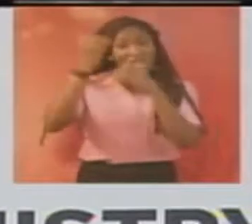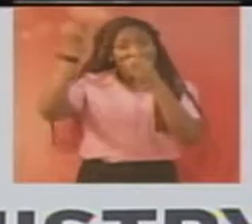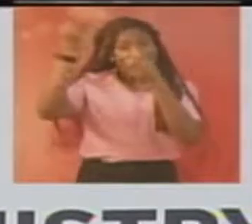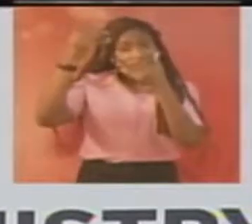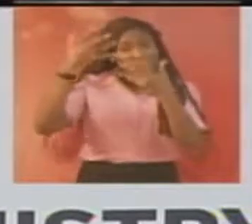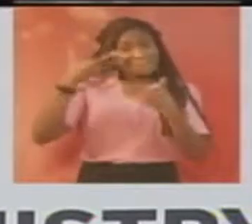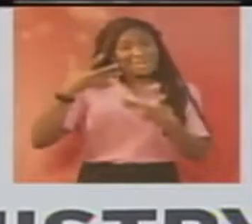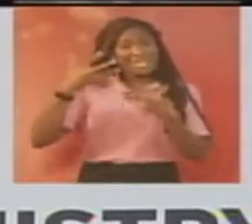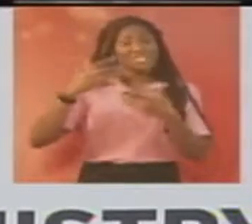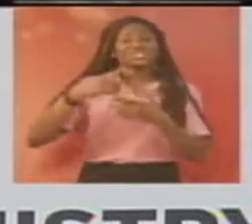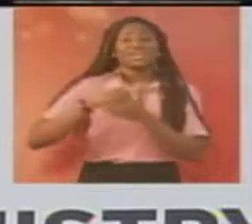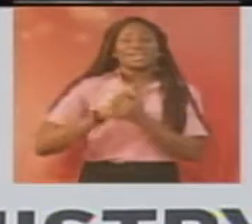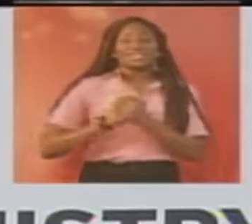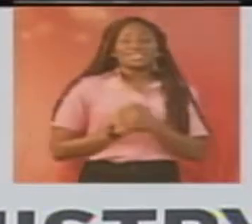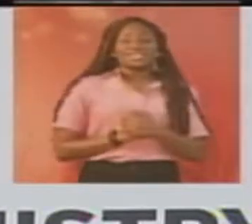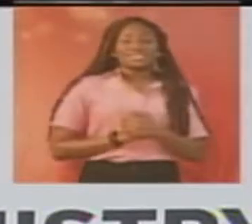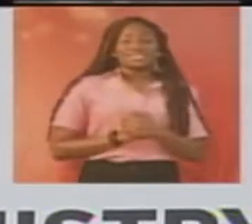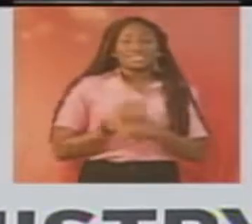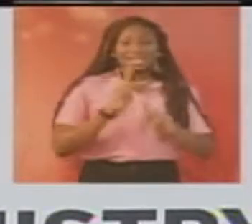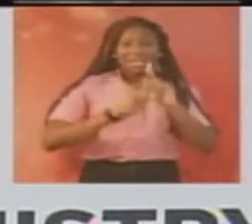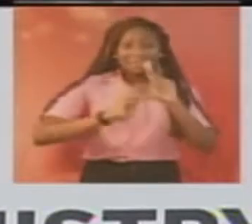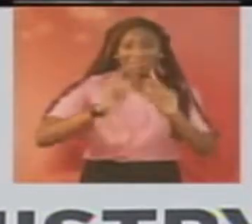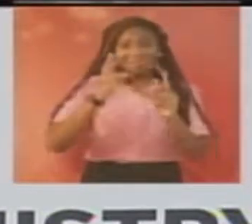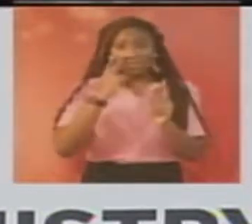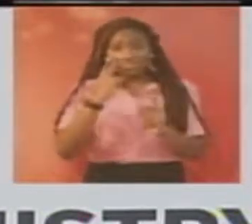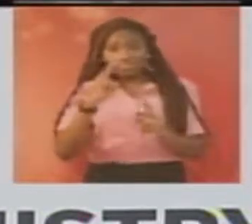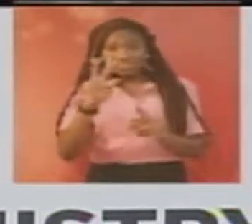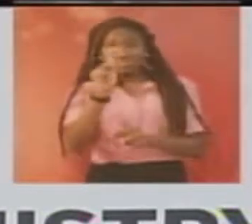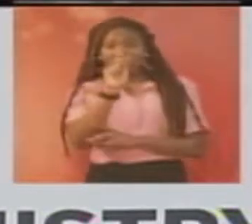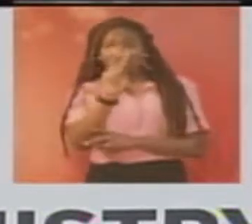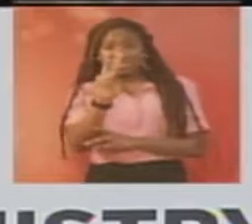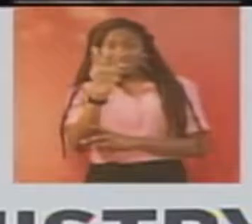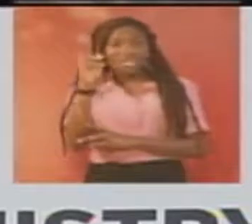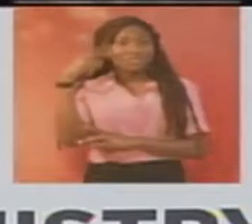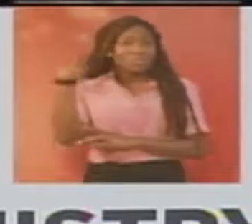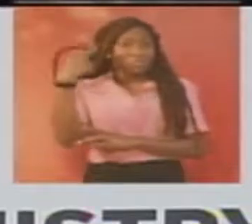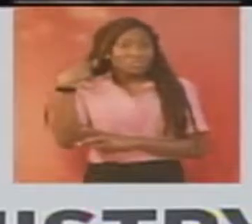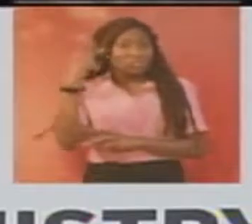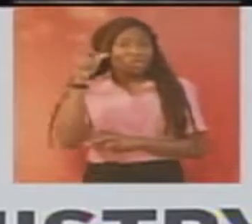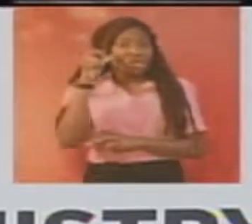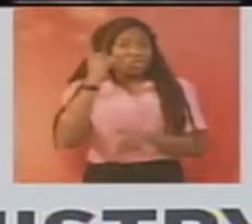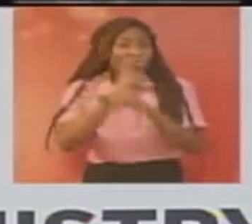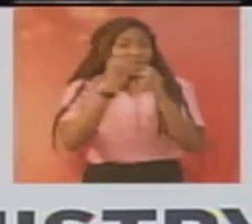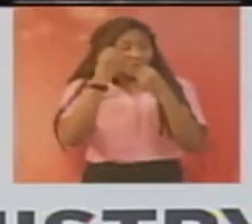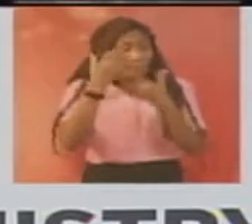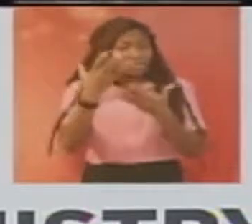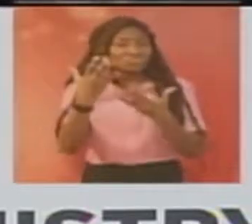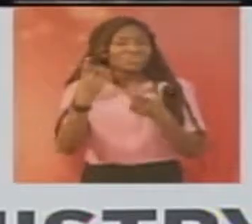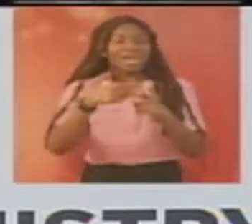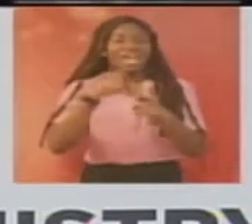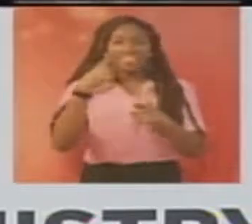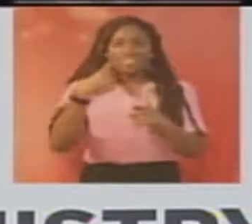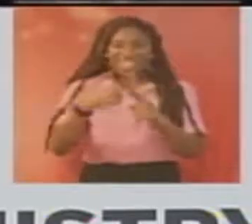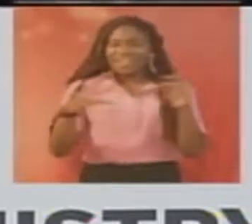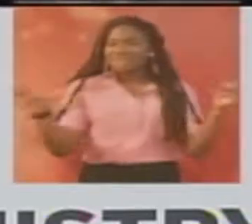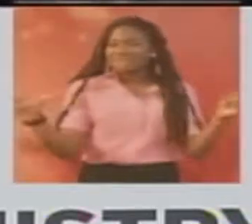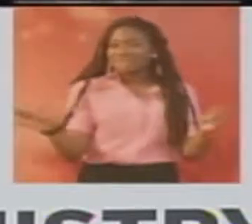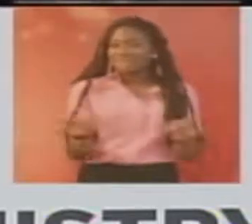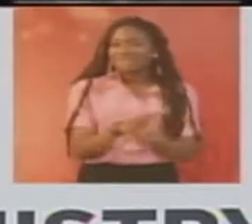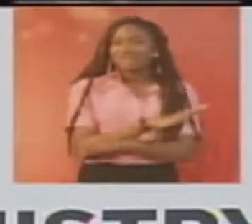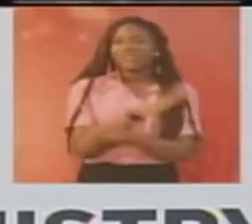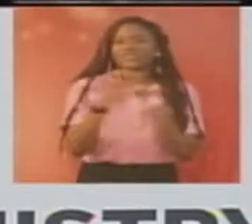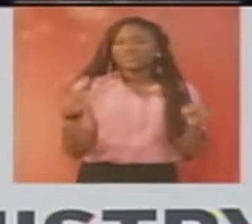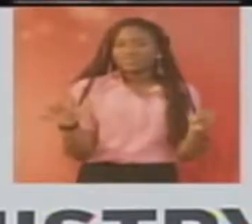the formal and official channels, that the information on what is really the situation with the vaccine